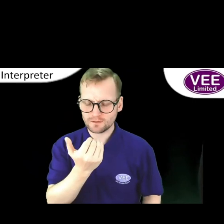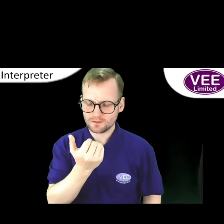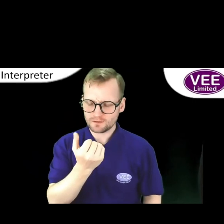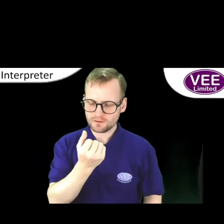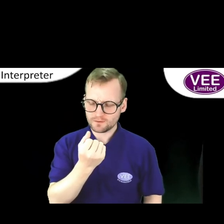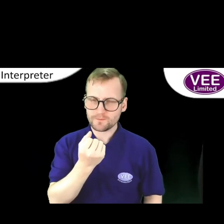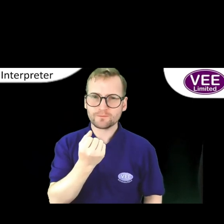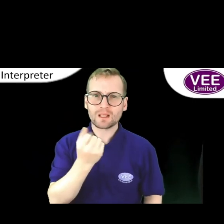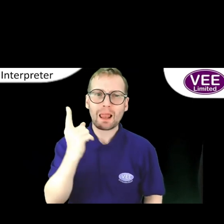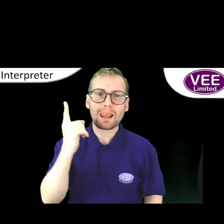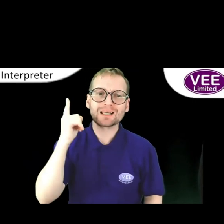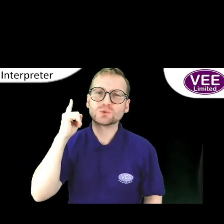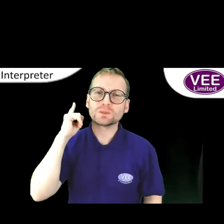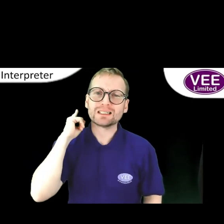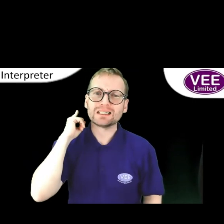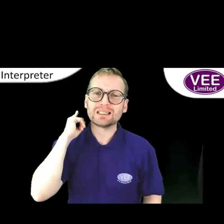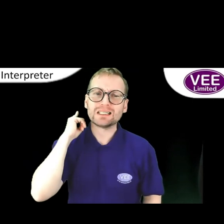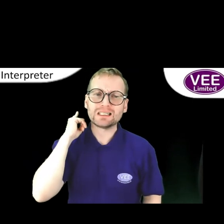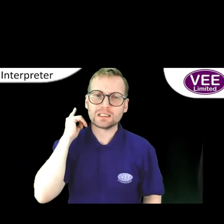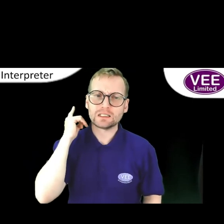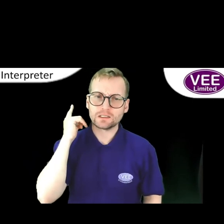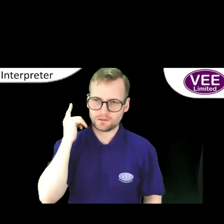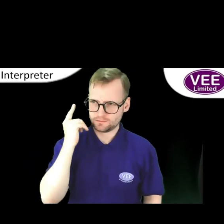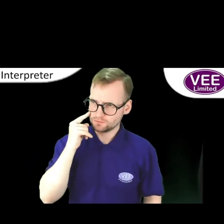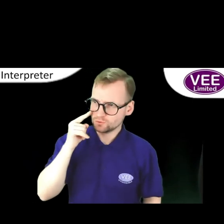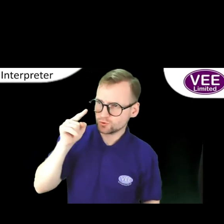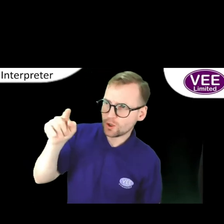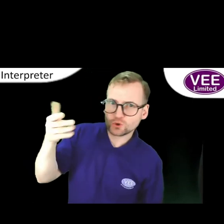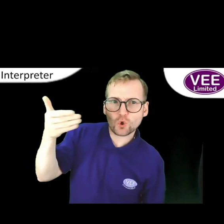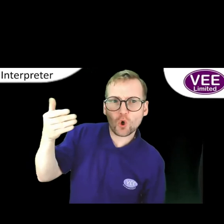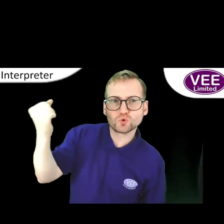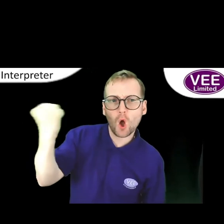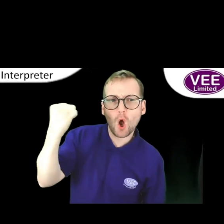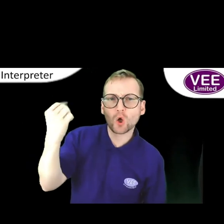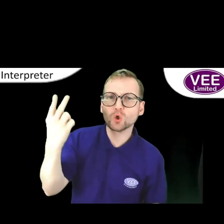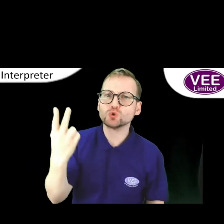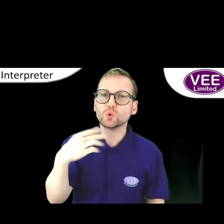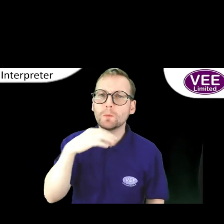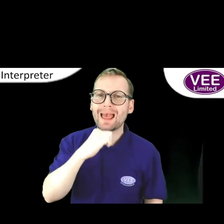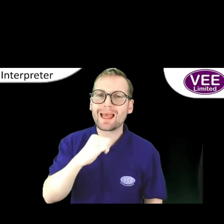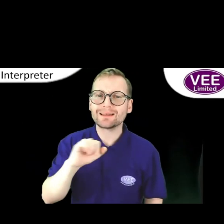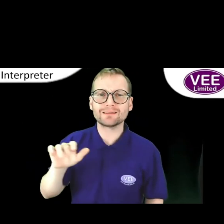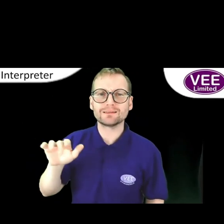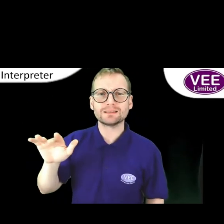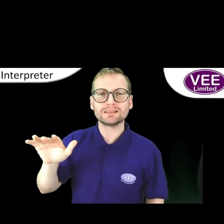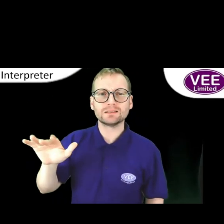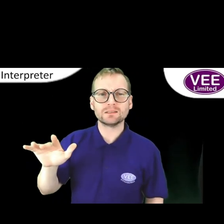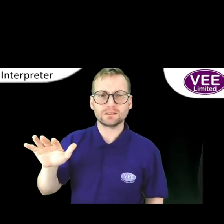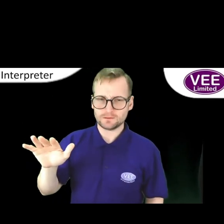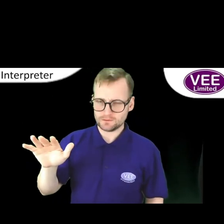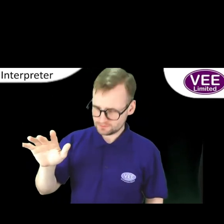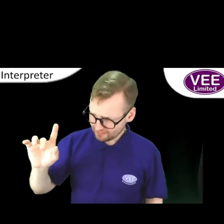Last week, one night, a knock came. There were two men at the door. There